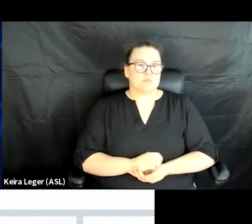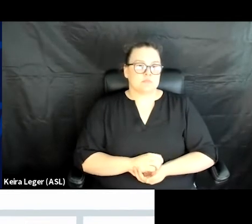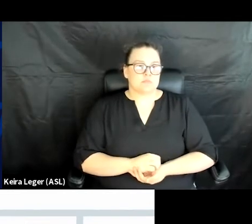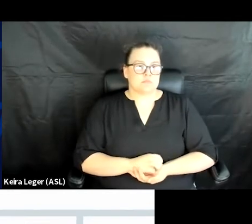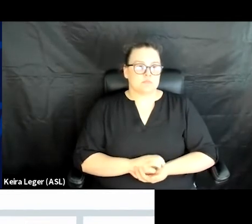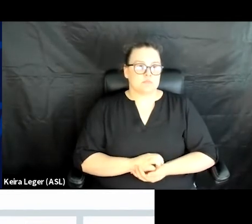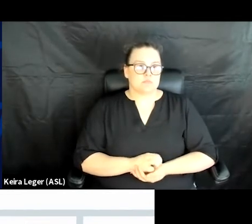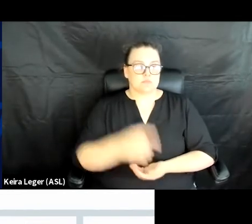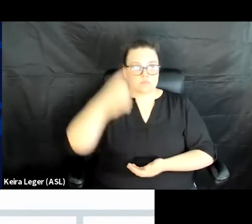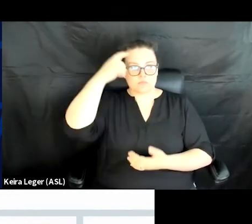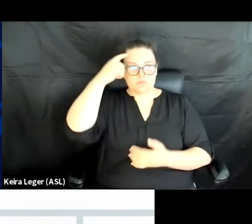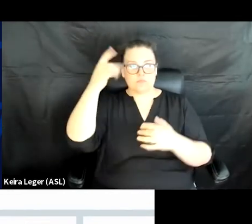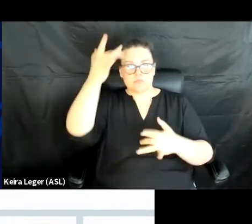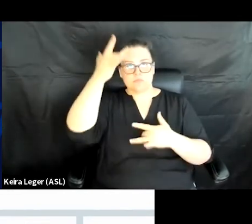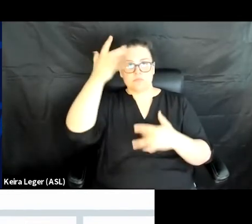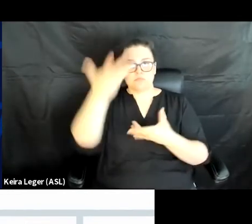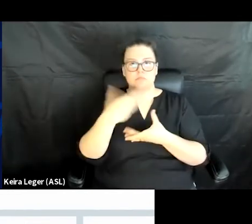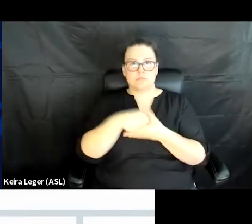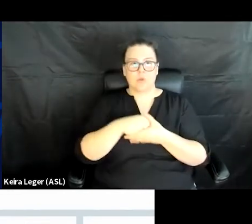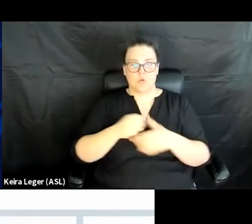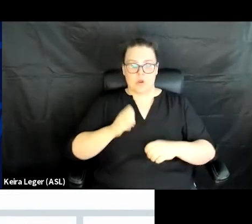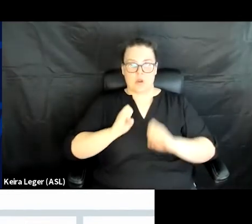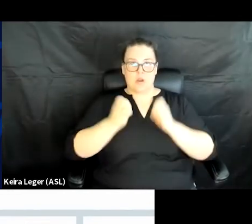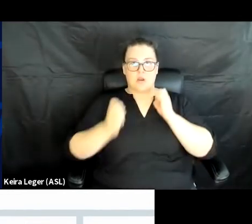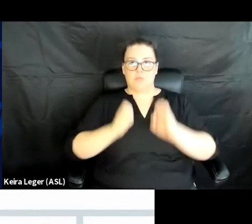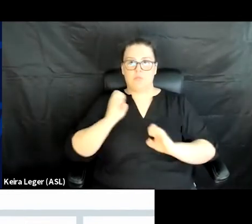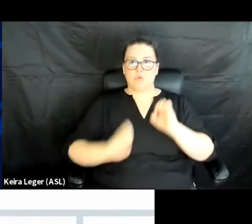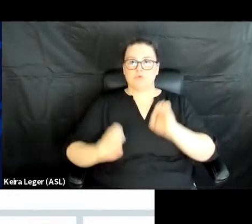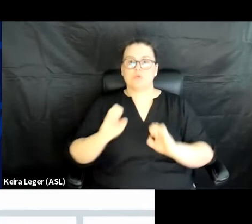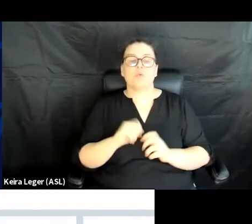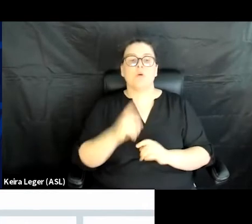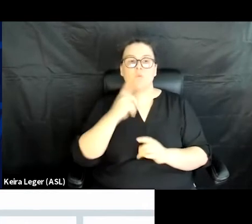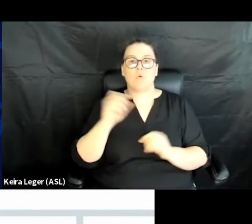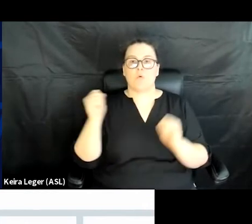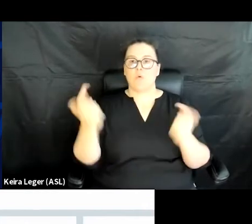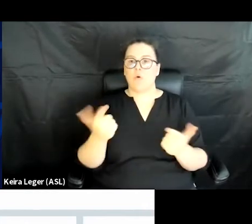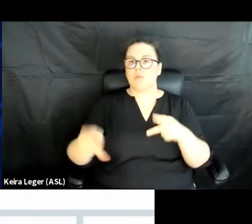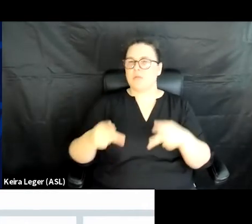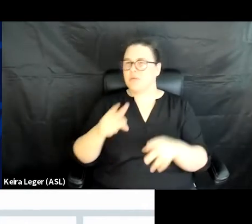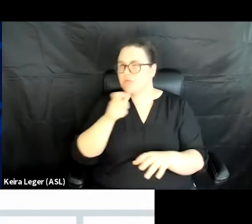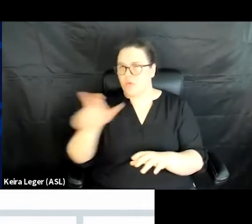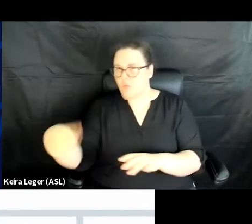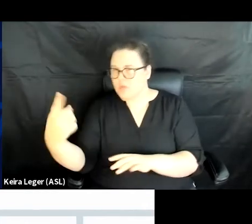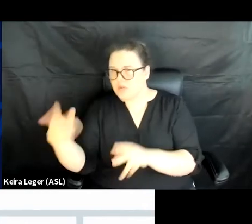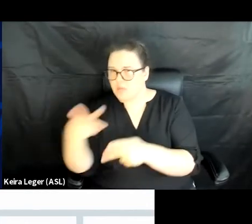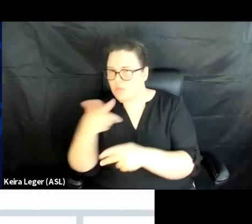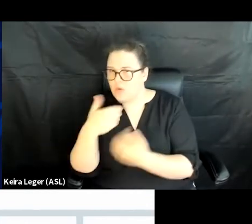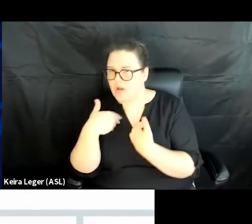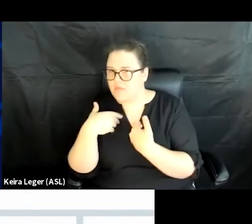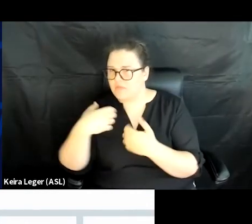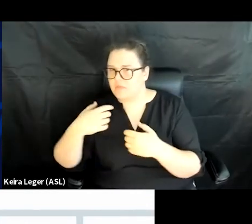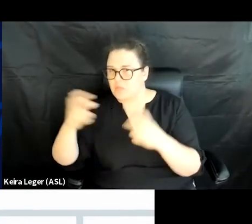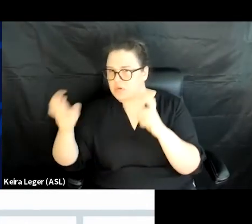So mental illness includes our emotional, this is just for all persons, not just for some persons that have issues, our